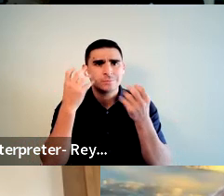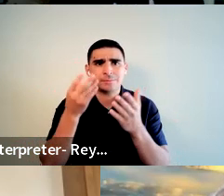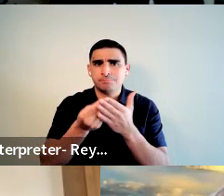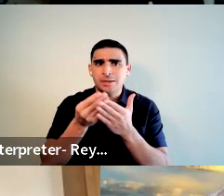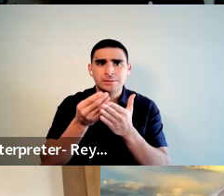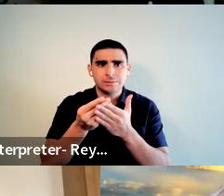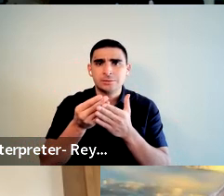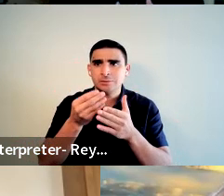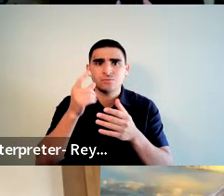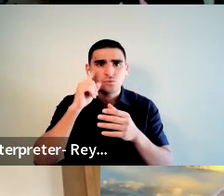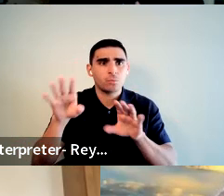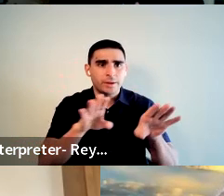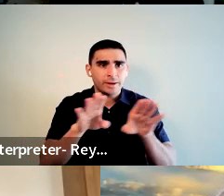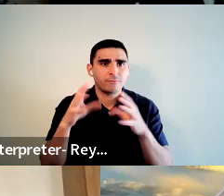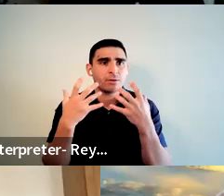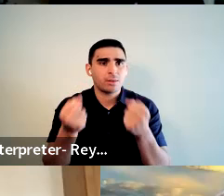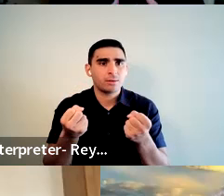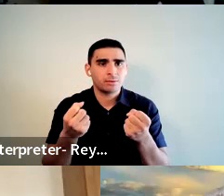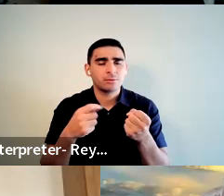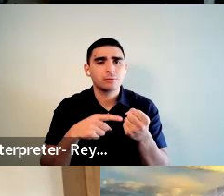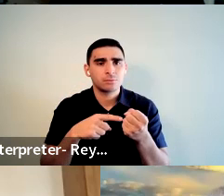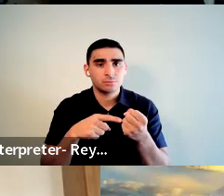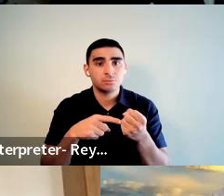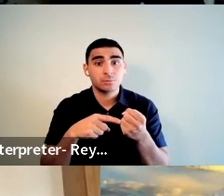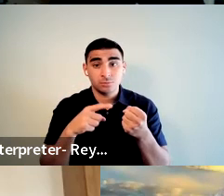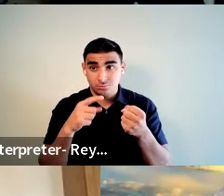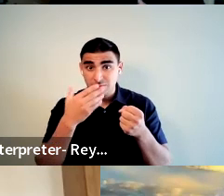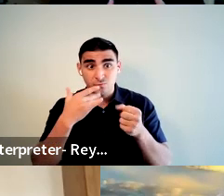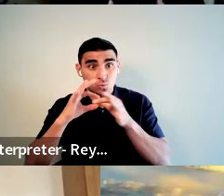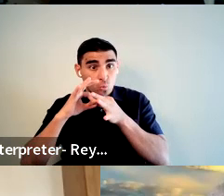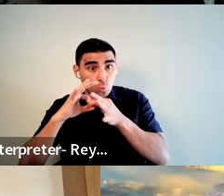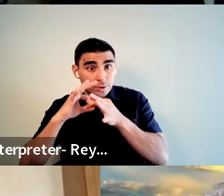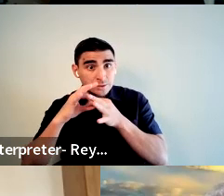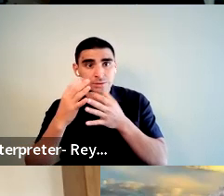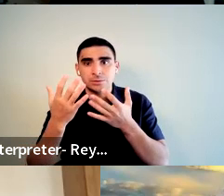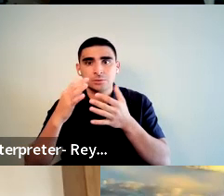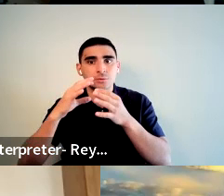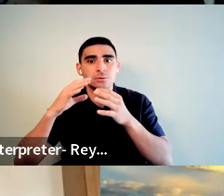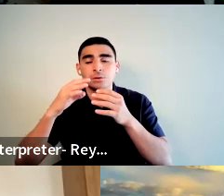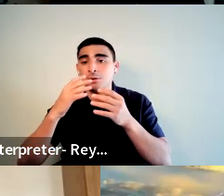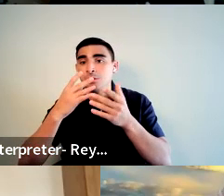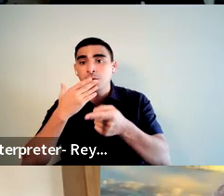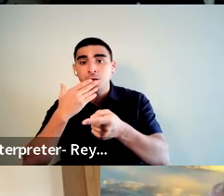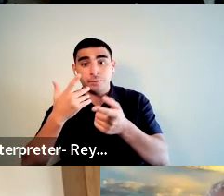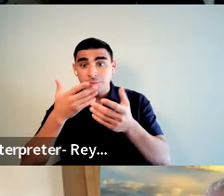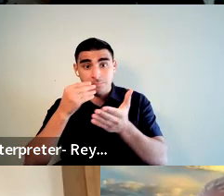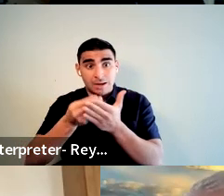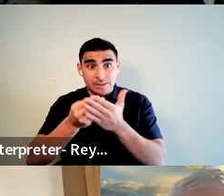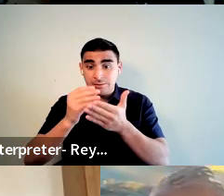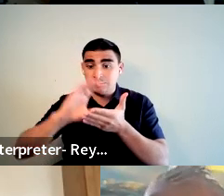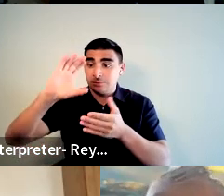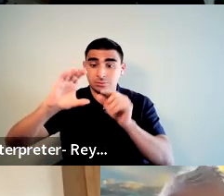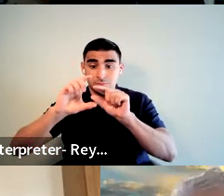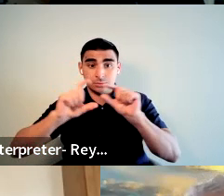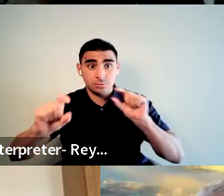community for behavioral health, and is it coordinated well? Is it allocated in the right way? So we hope that